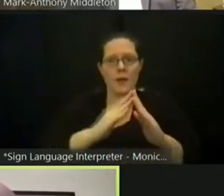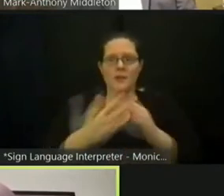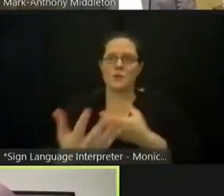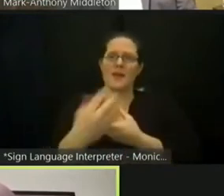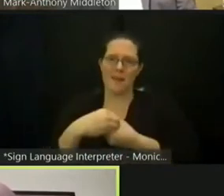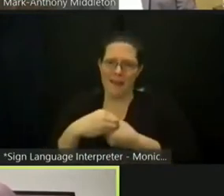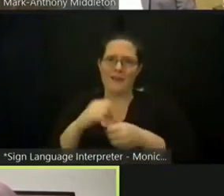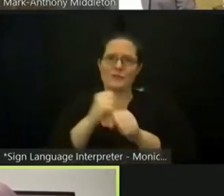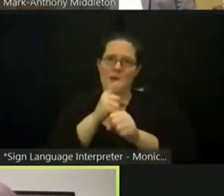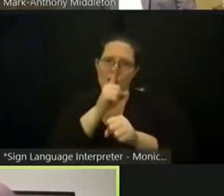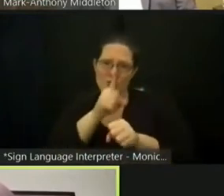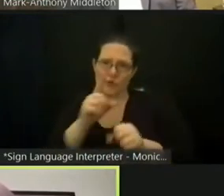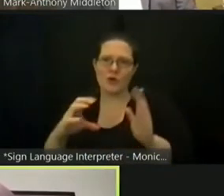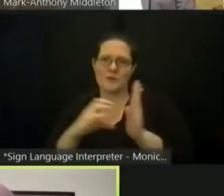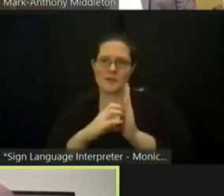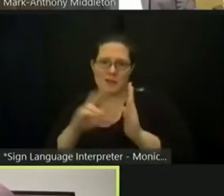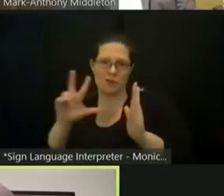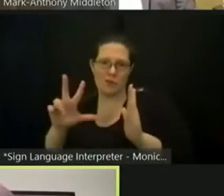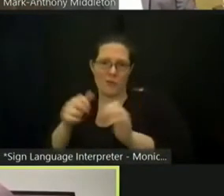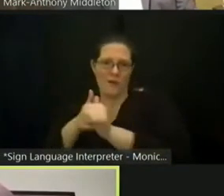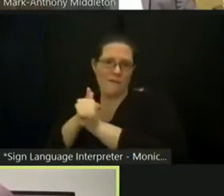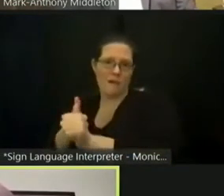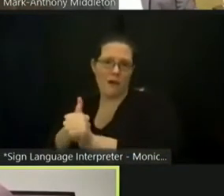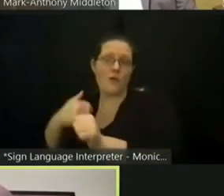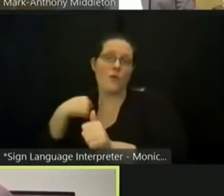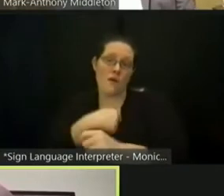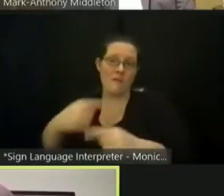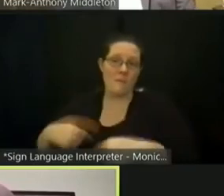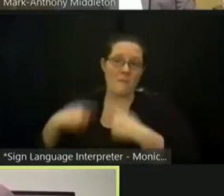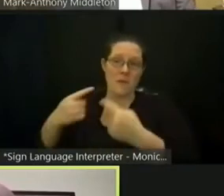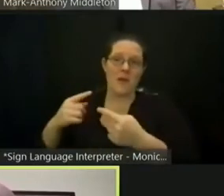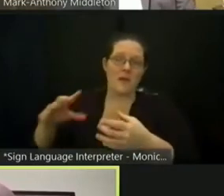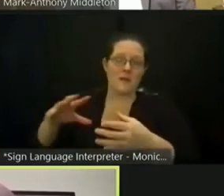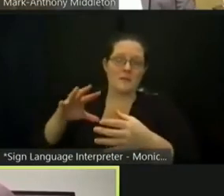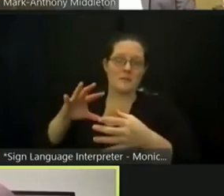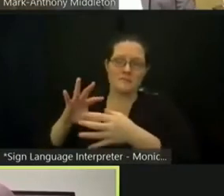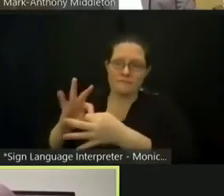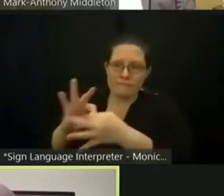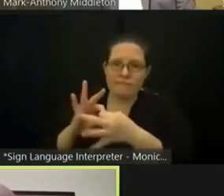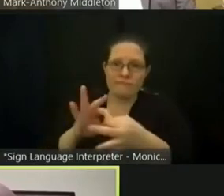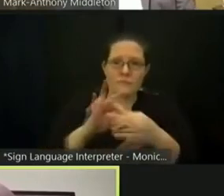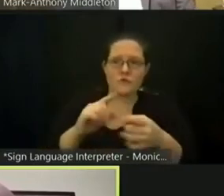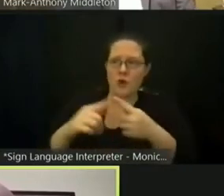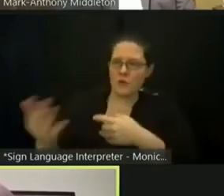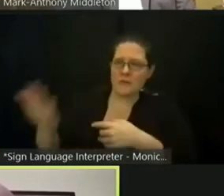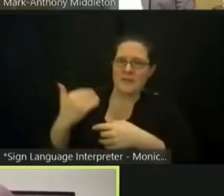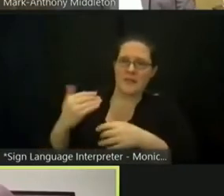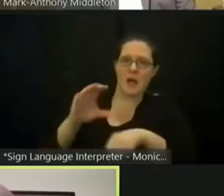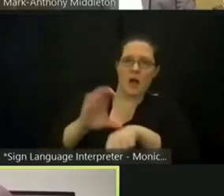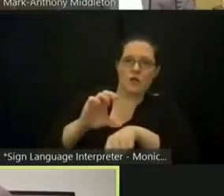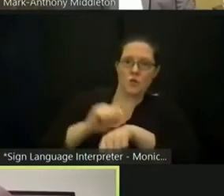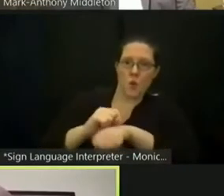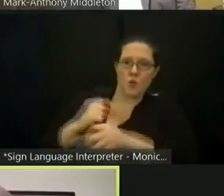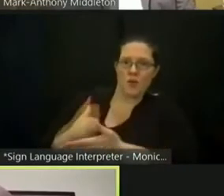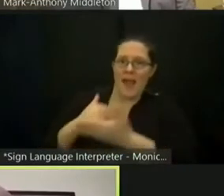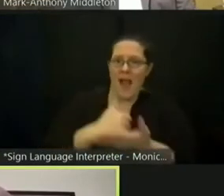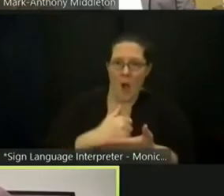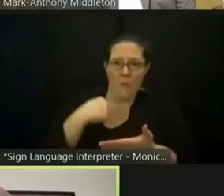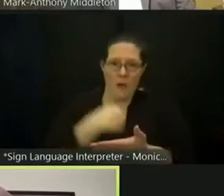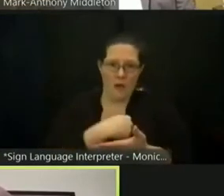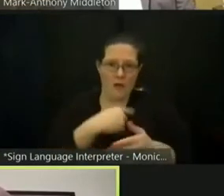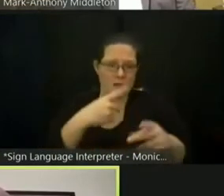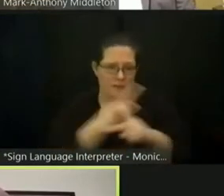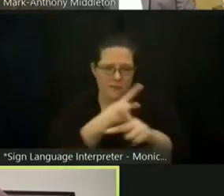3. We are in the process of engaging a consultant to help us with Section 3 businesses and Section